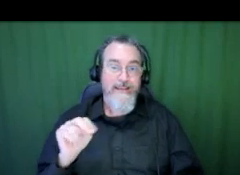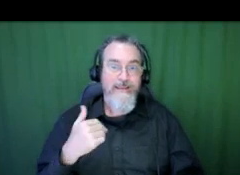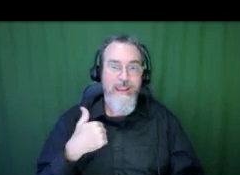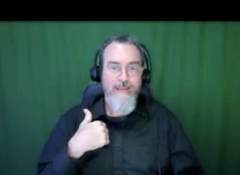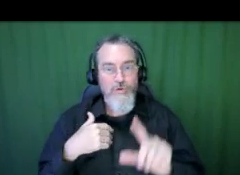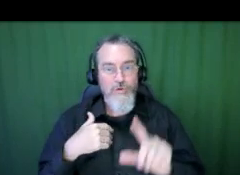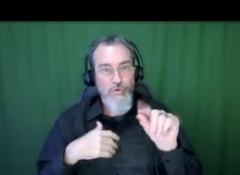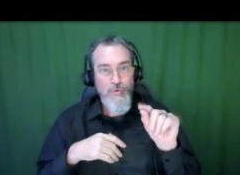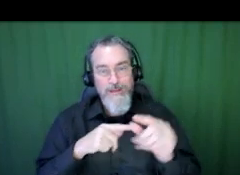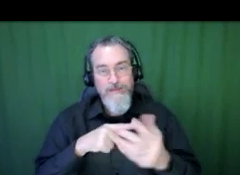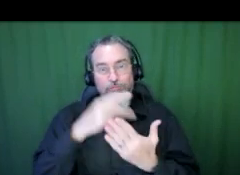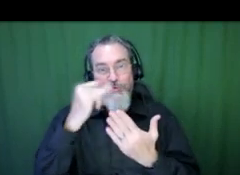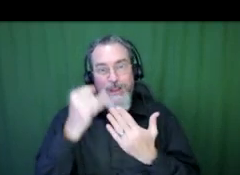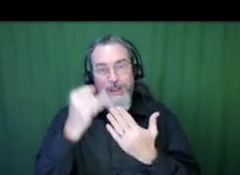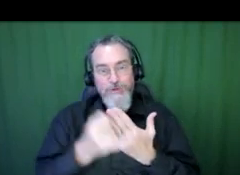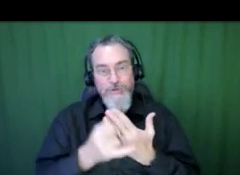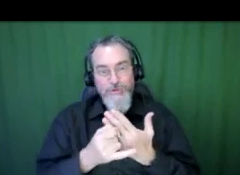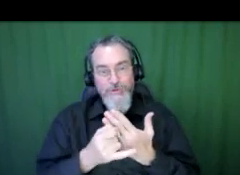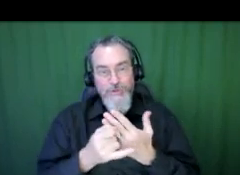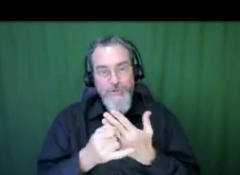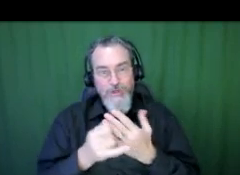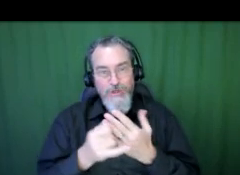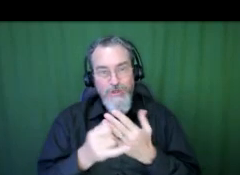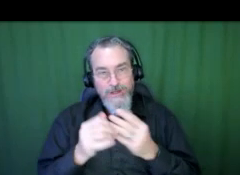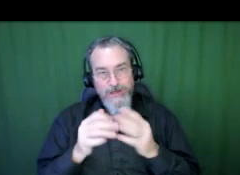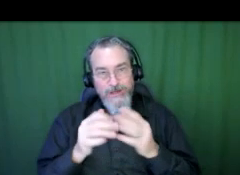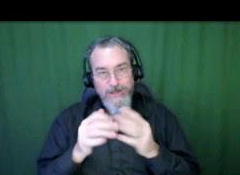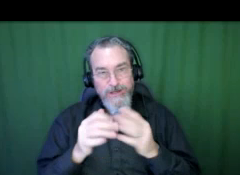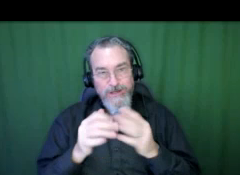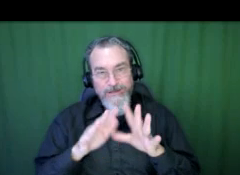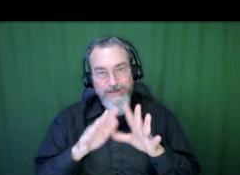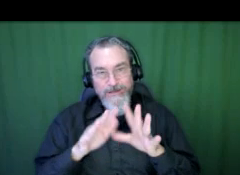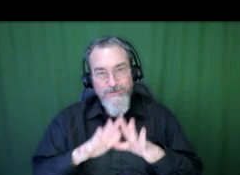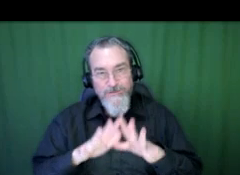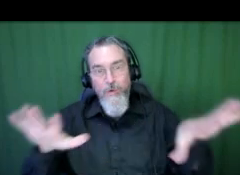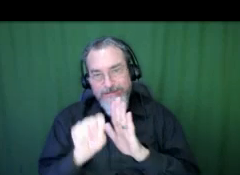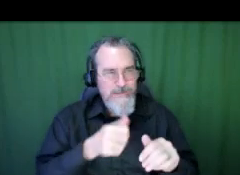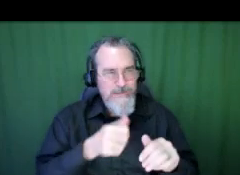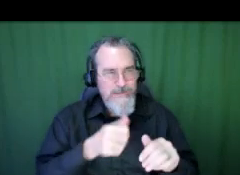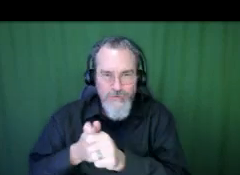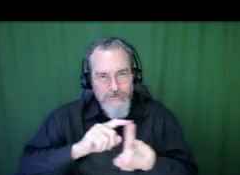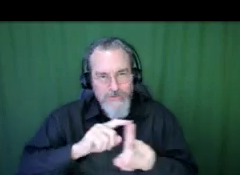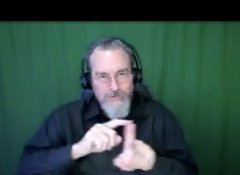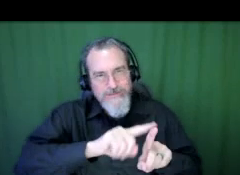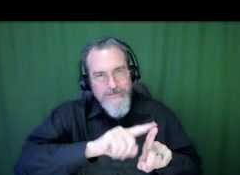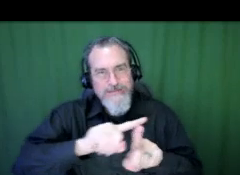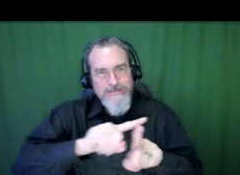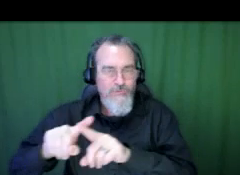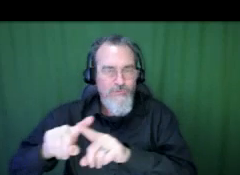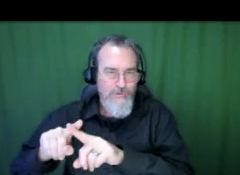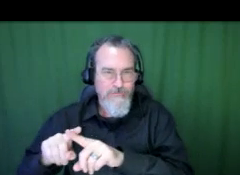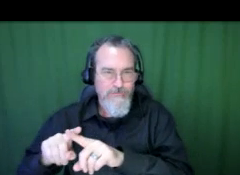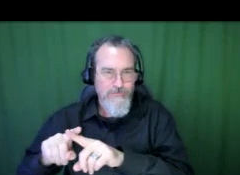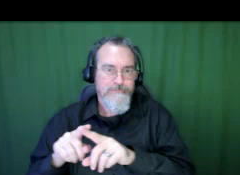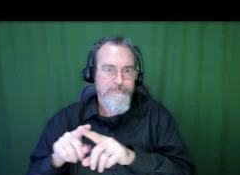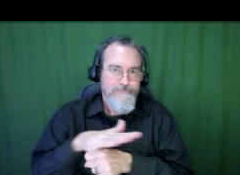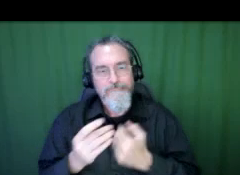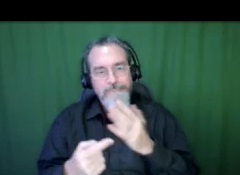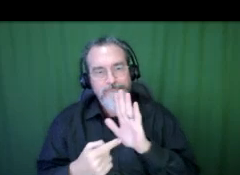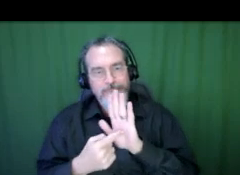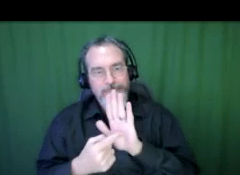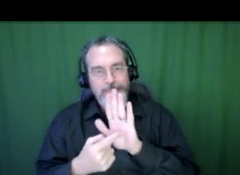occurring statewide, and each of those are at various stages of planning, onboarding, and outreach. And so what that means is that we have communities such as Tlingit and Haida who have